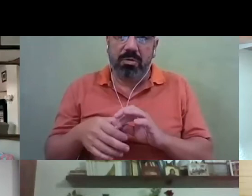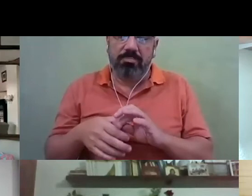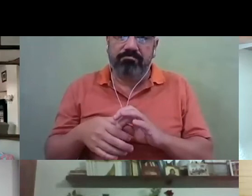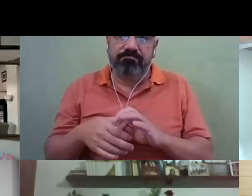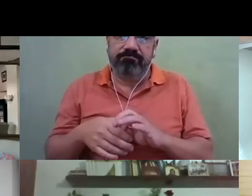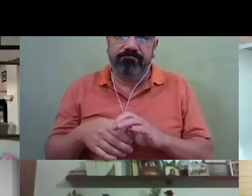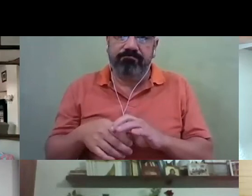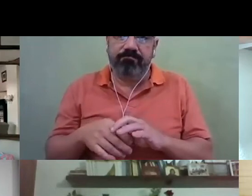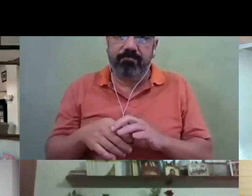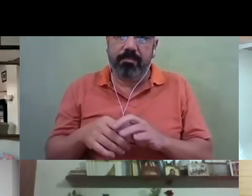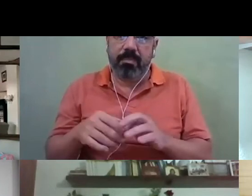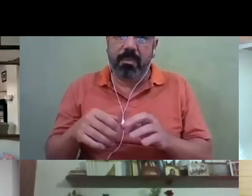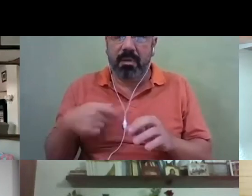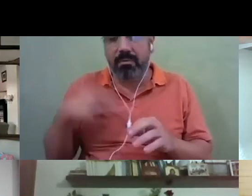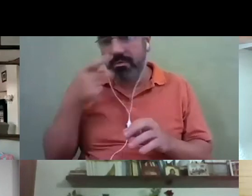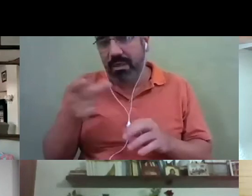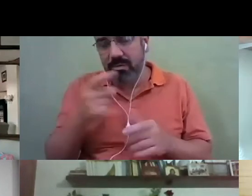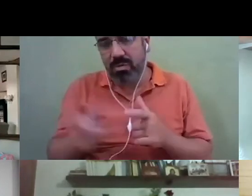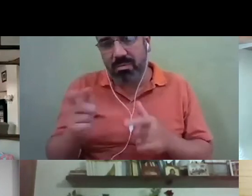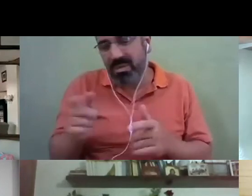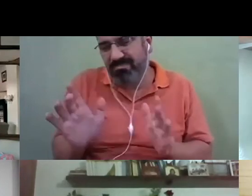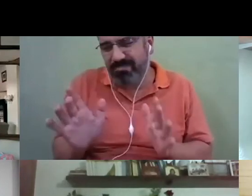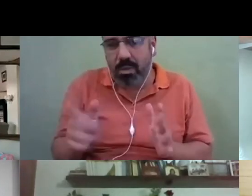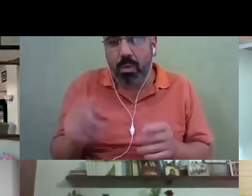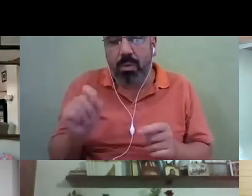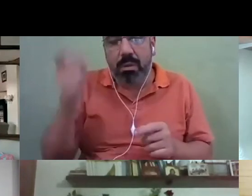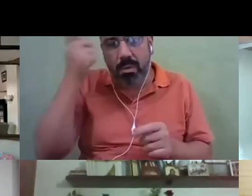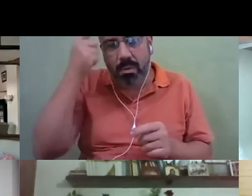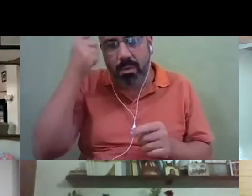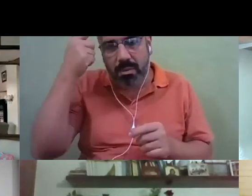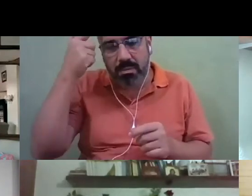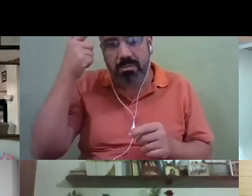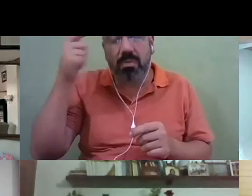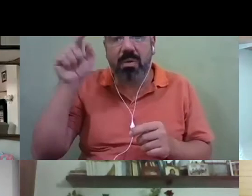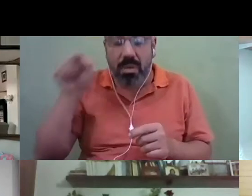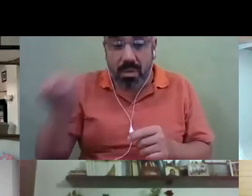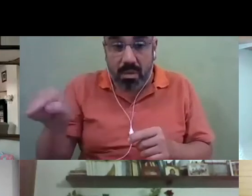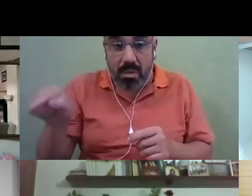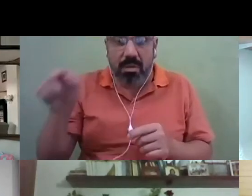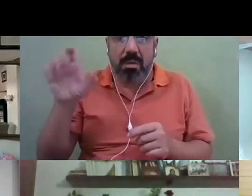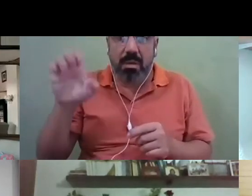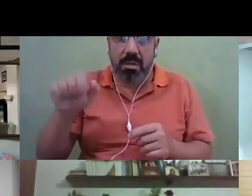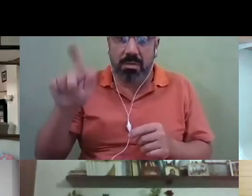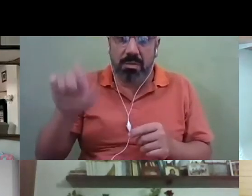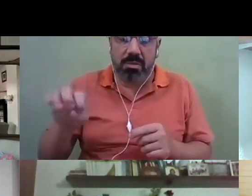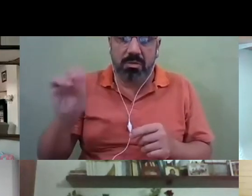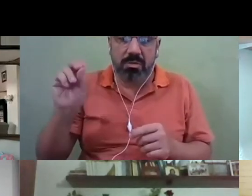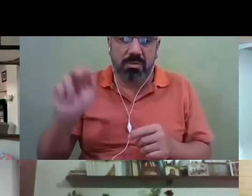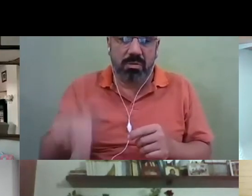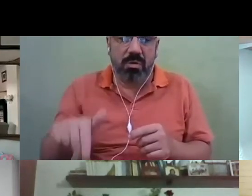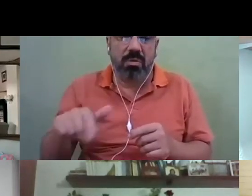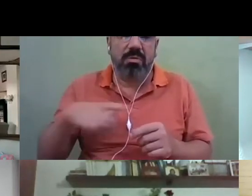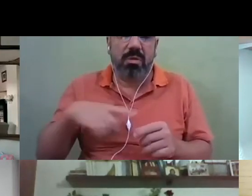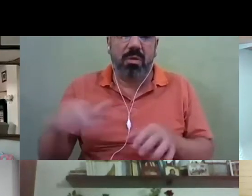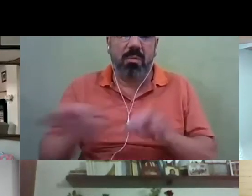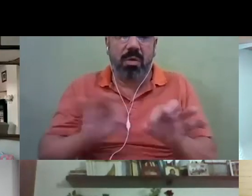We're talking about the same thing, right? I'm just bringing certain ideas. You know, the way I explain